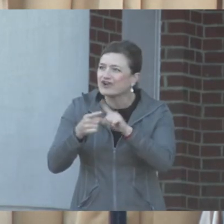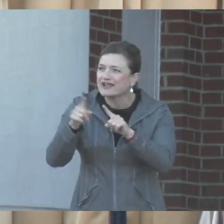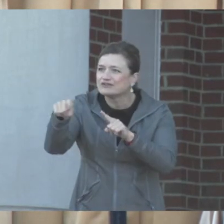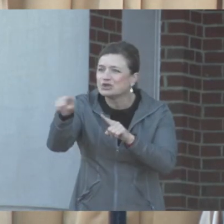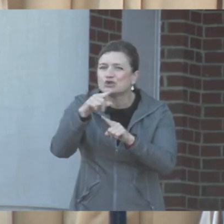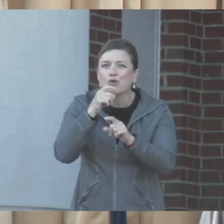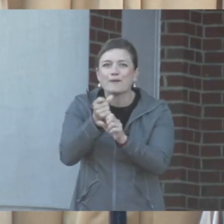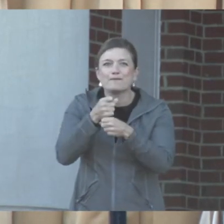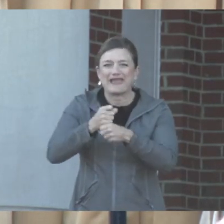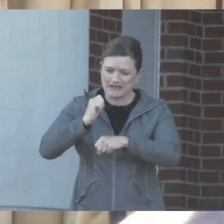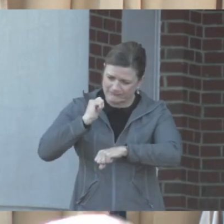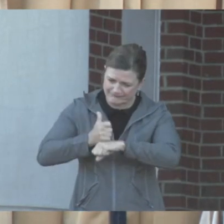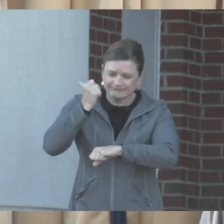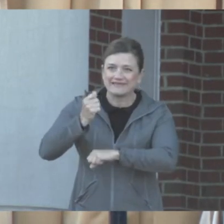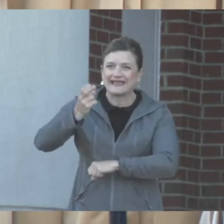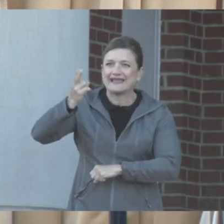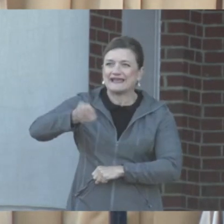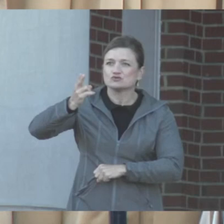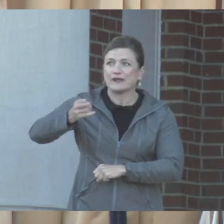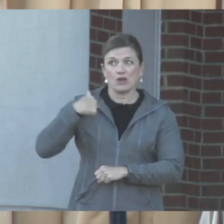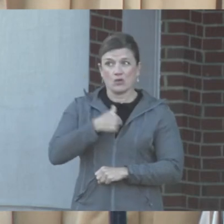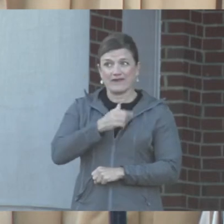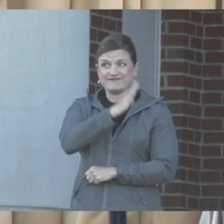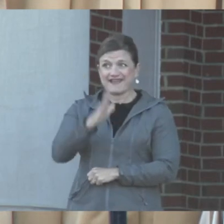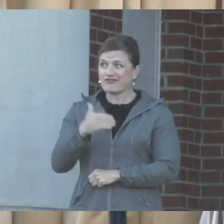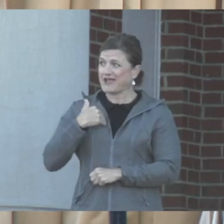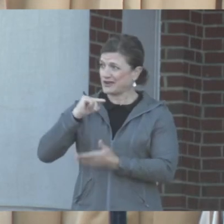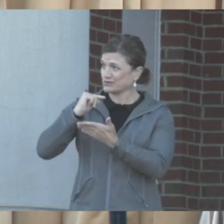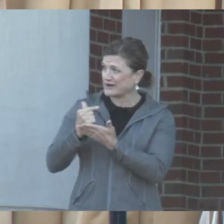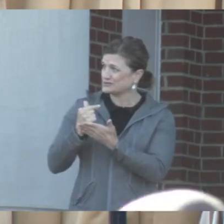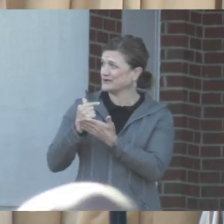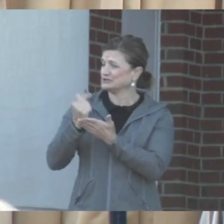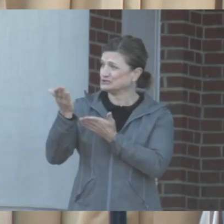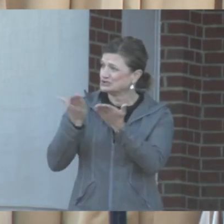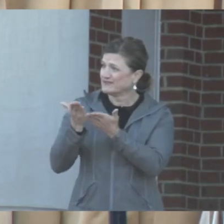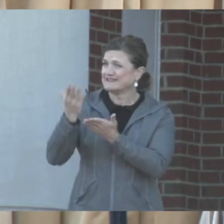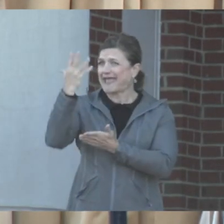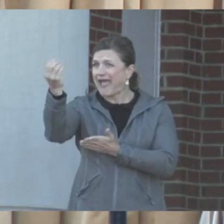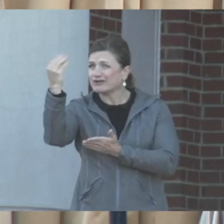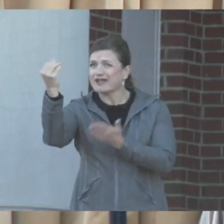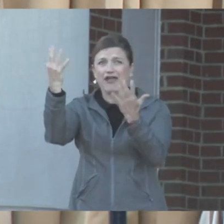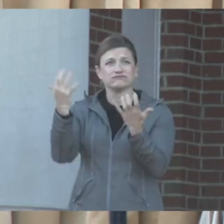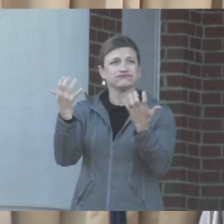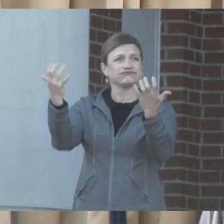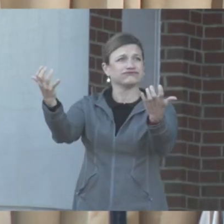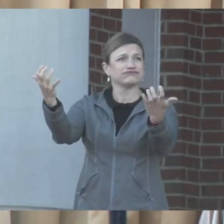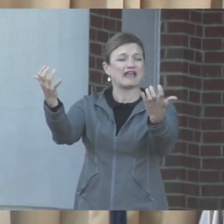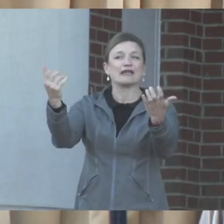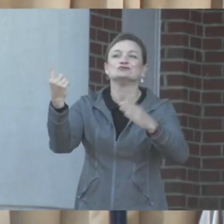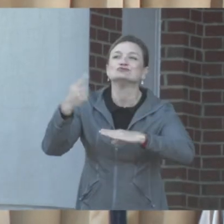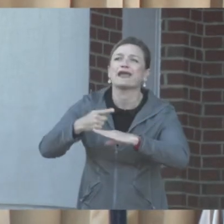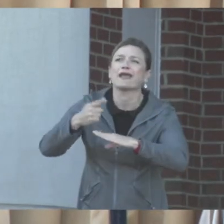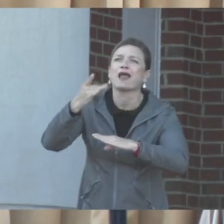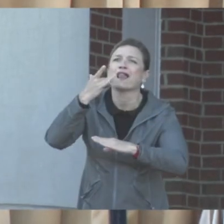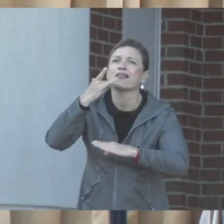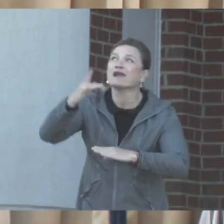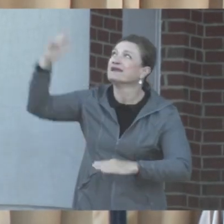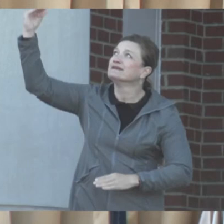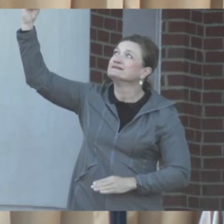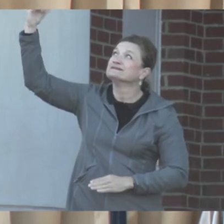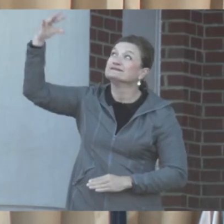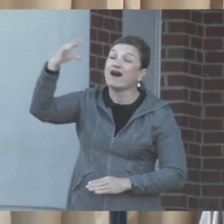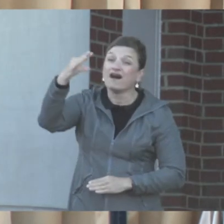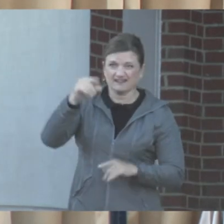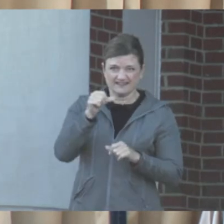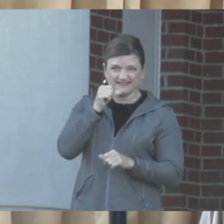The college has never been on the lawn, in front of Overcash, outside, and today, under the sun. Yesterday, we could say it was historic because